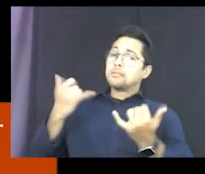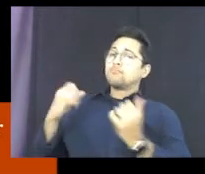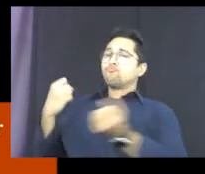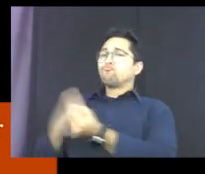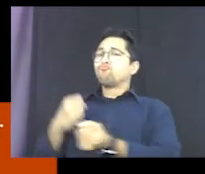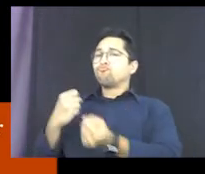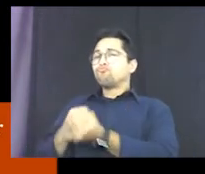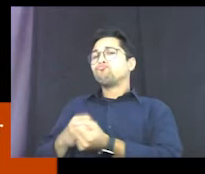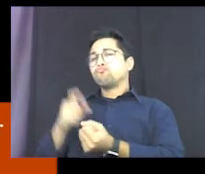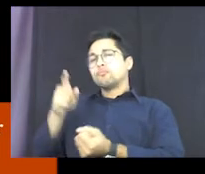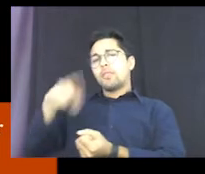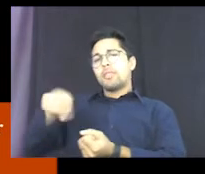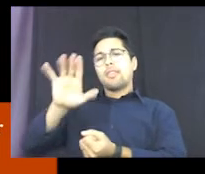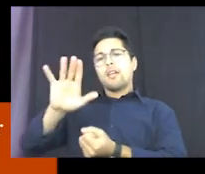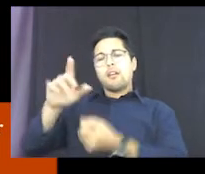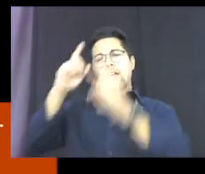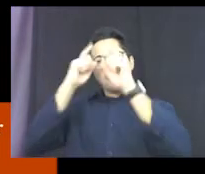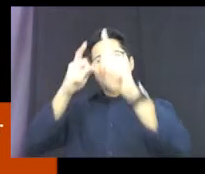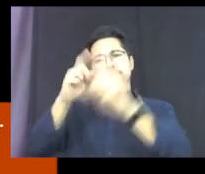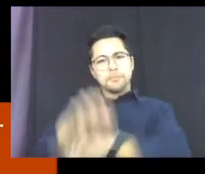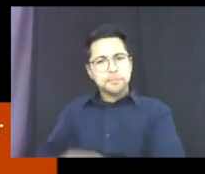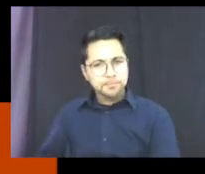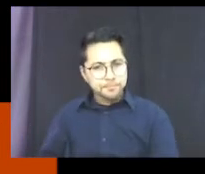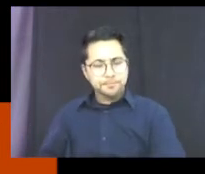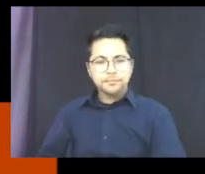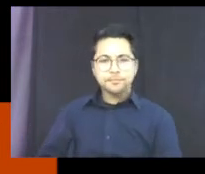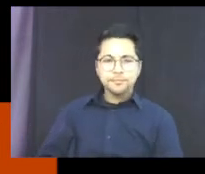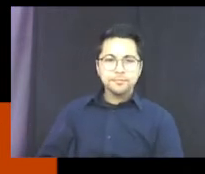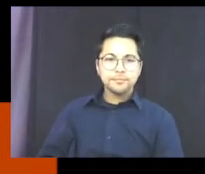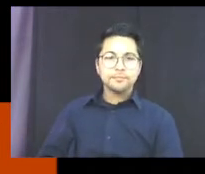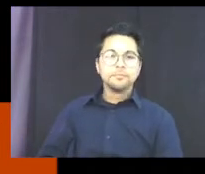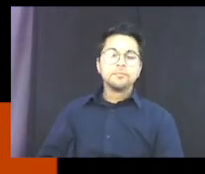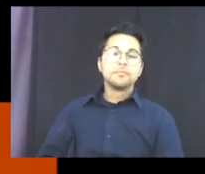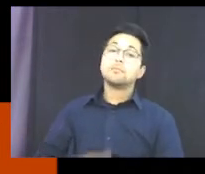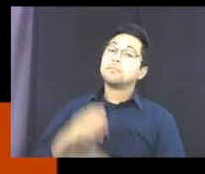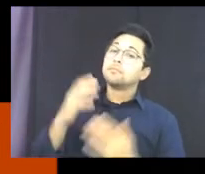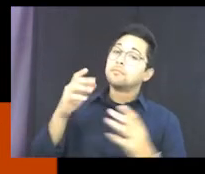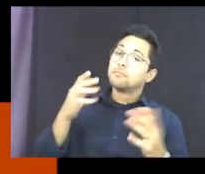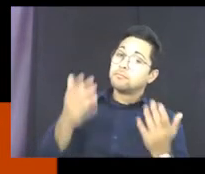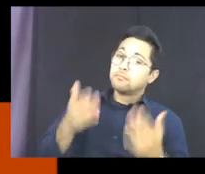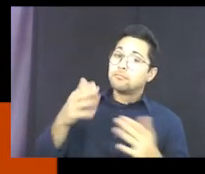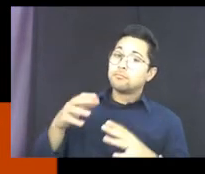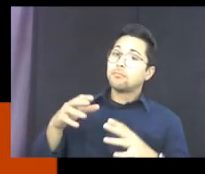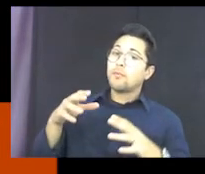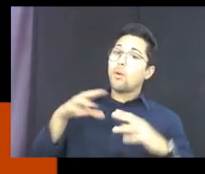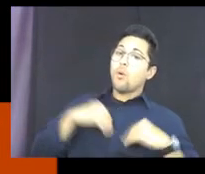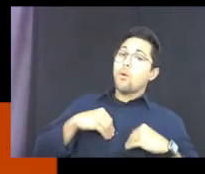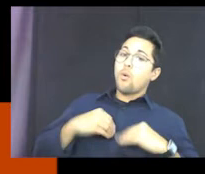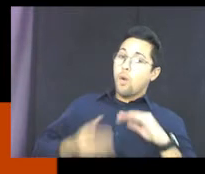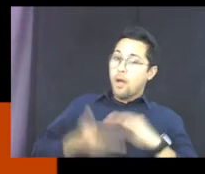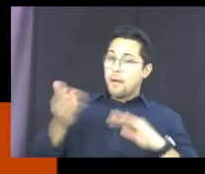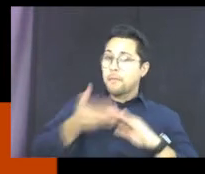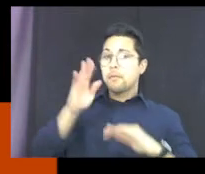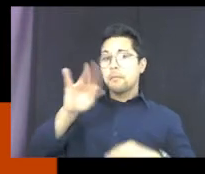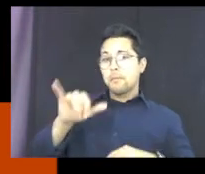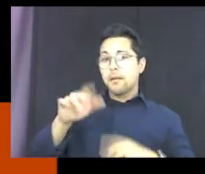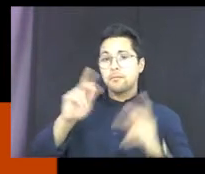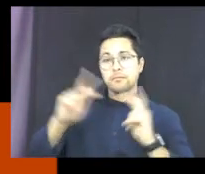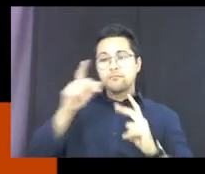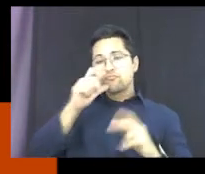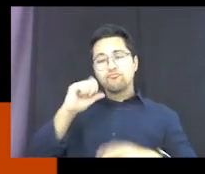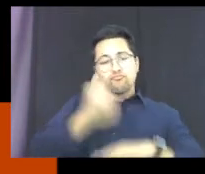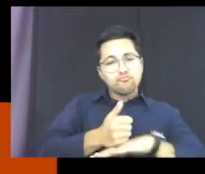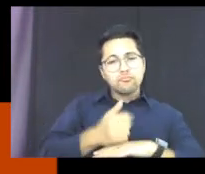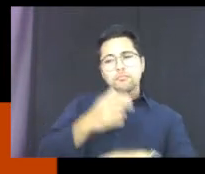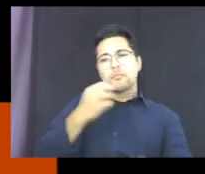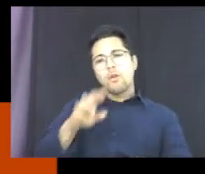supports the group's cause and mission. They may be owned and operated by individuals who create